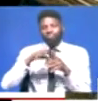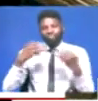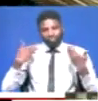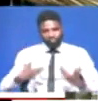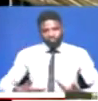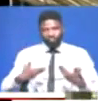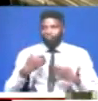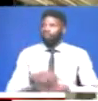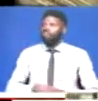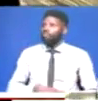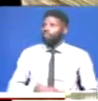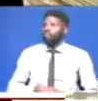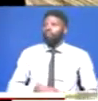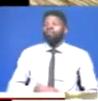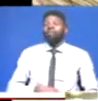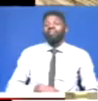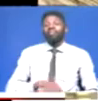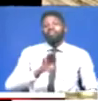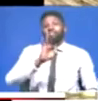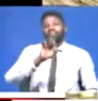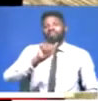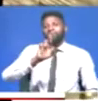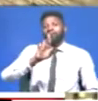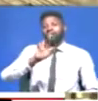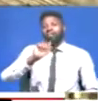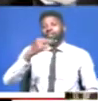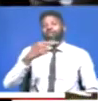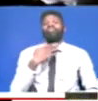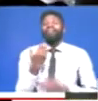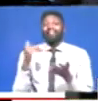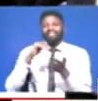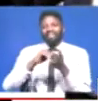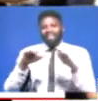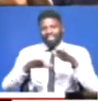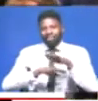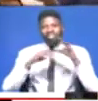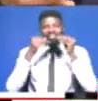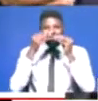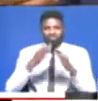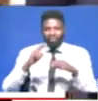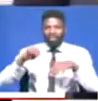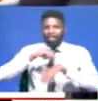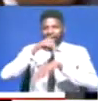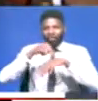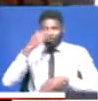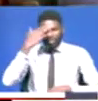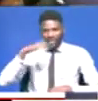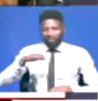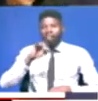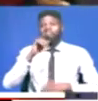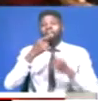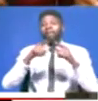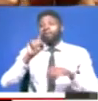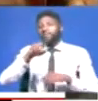MP-elect Farah Maalim wishes to serve again as Deputy Speaker National Assembly, but will have to face off with Uasin Gishu County